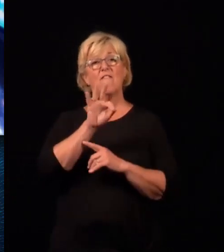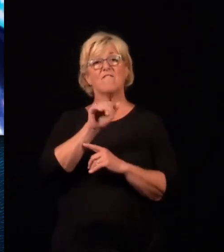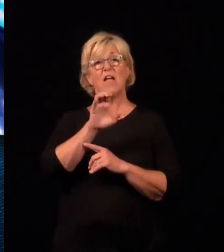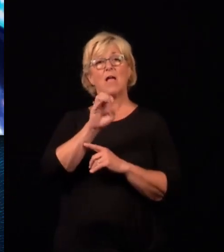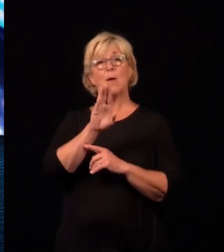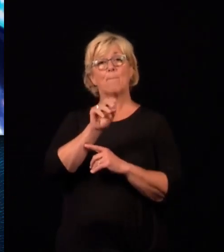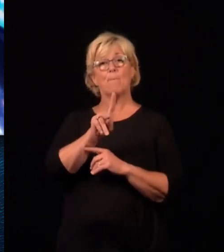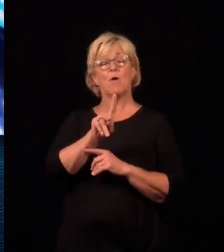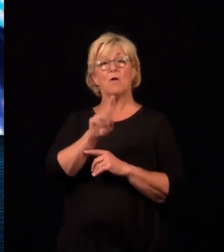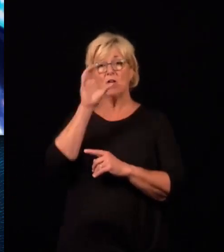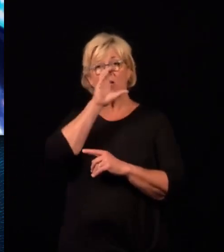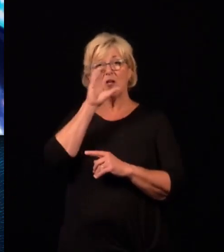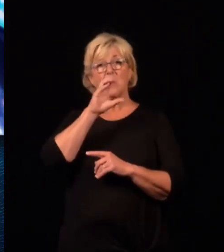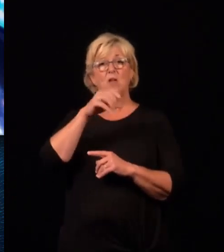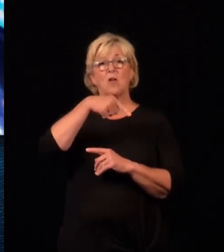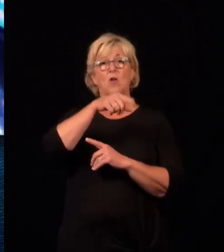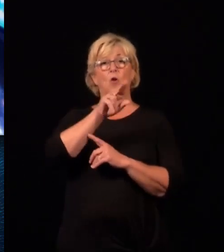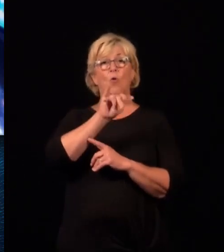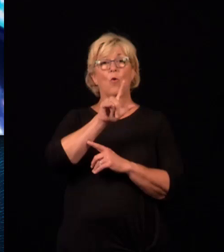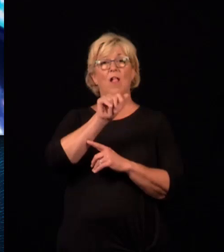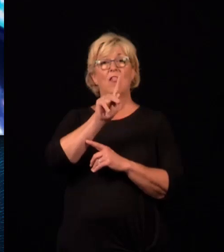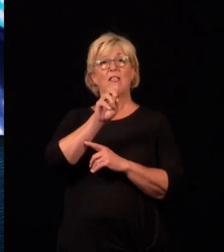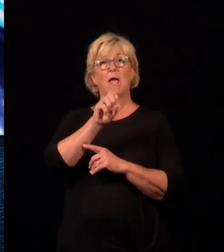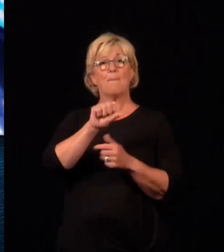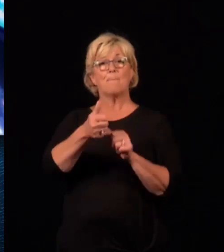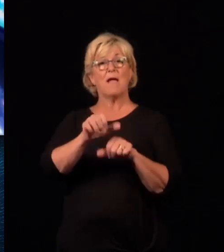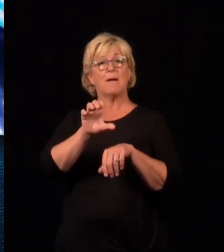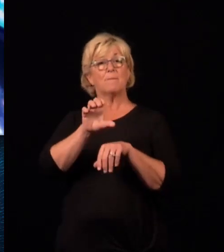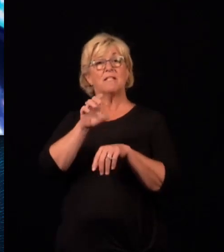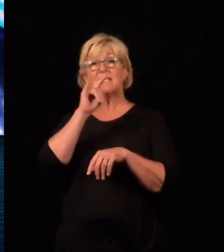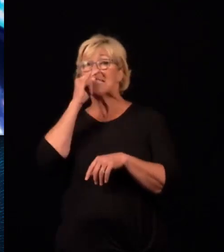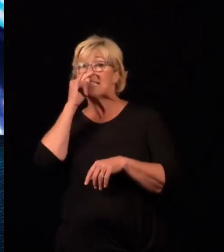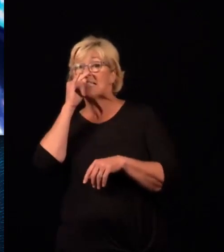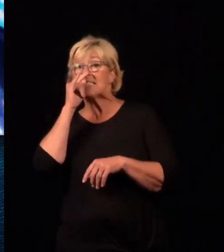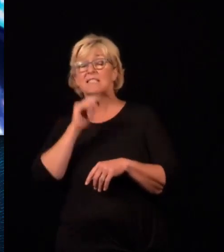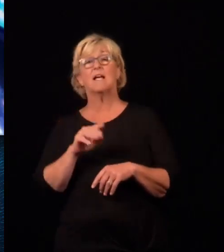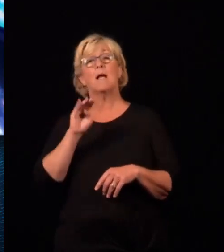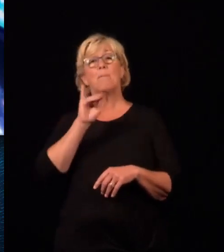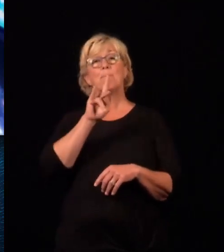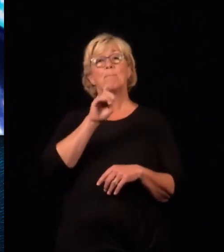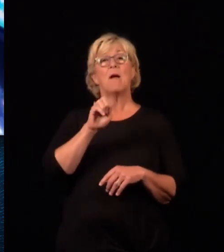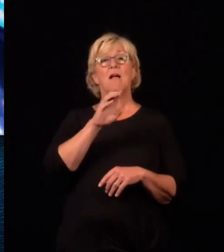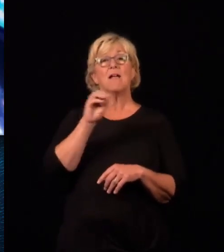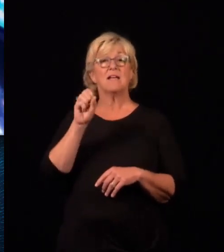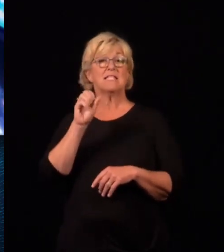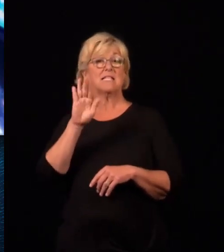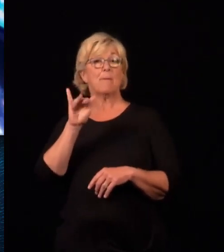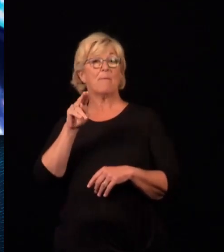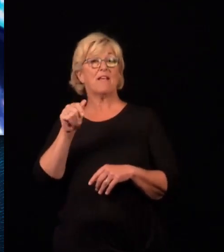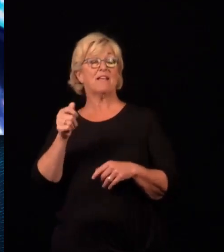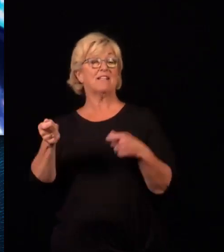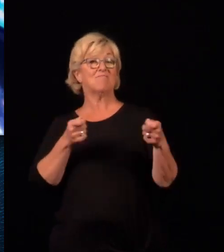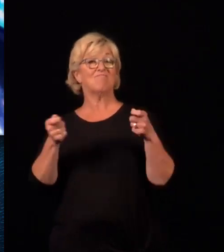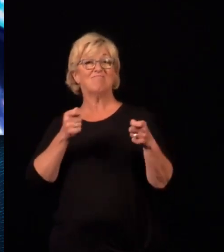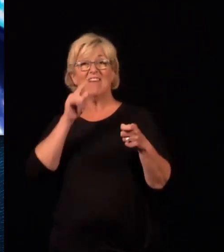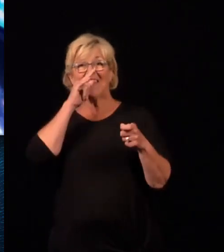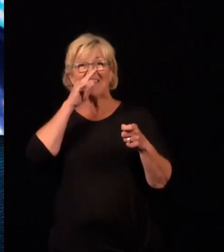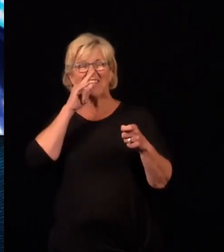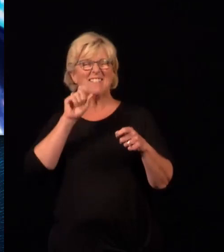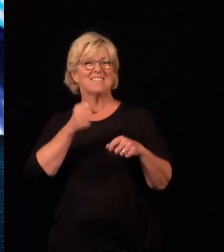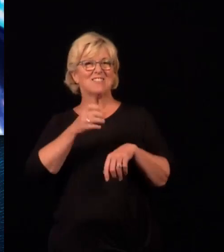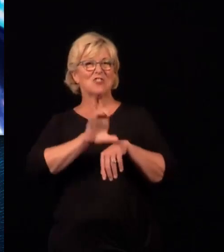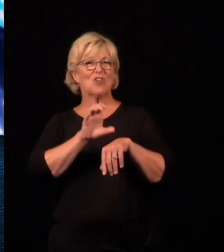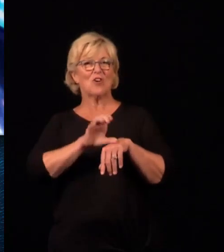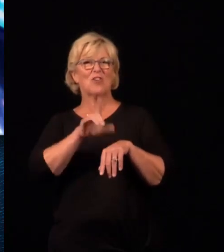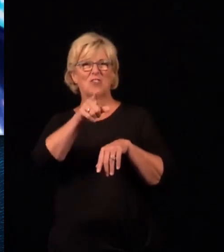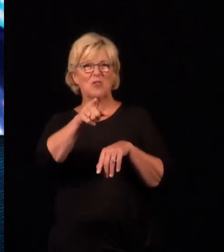search Quail Lakes Baptist Kids. Mike and Sabina Tackett hold Kids Church, and you would have a blast. Your kids will